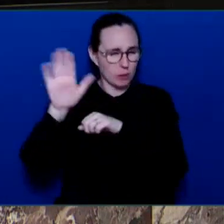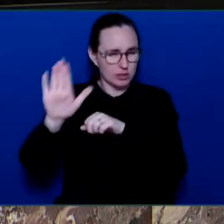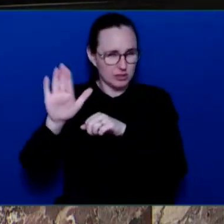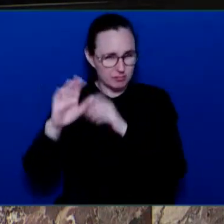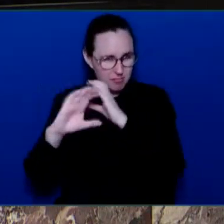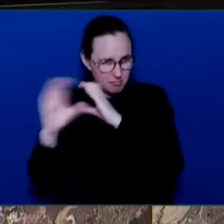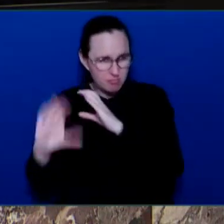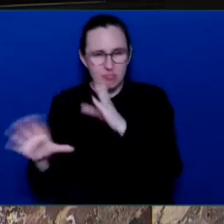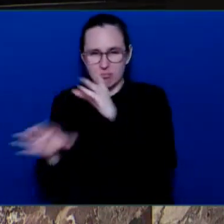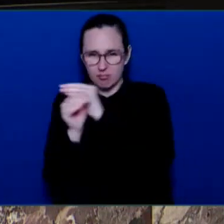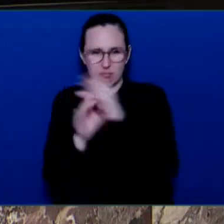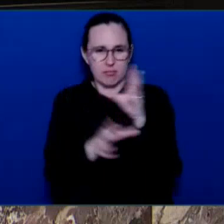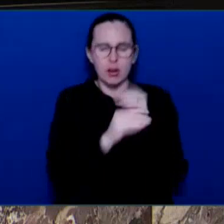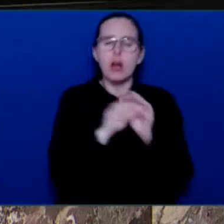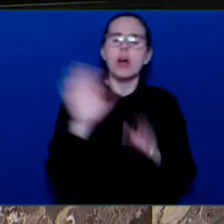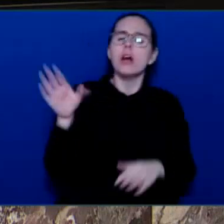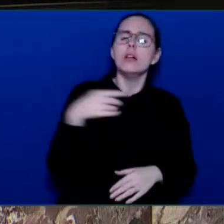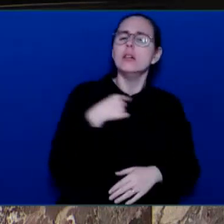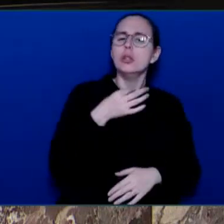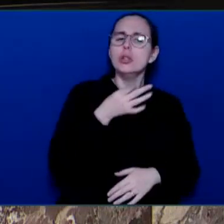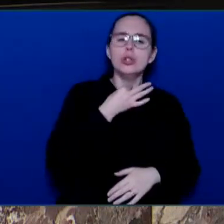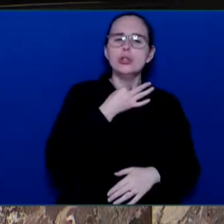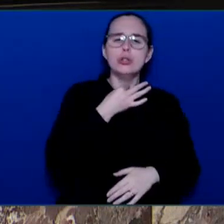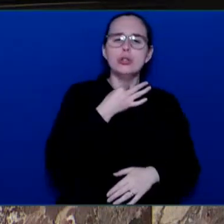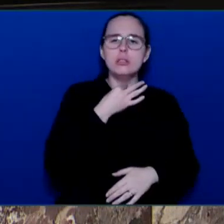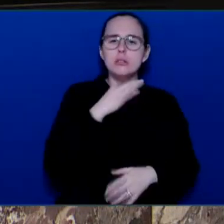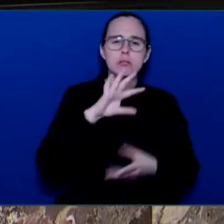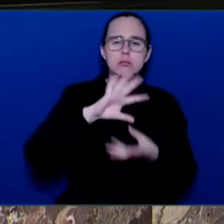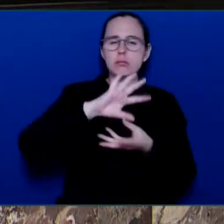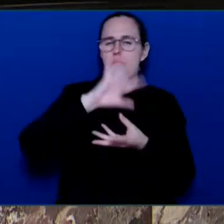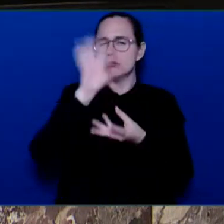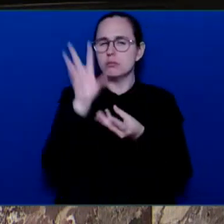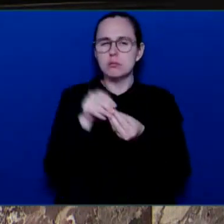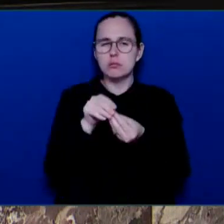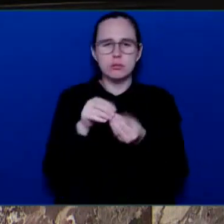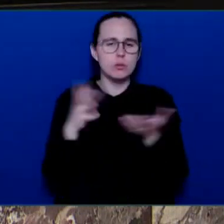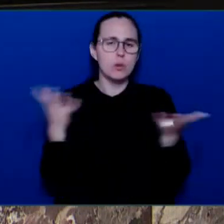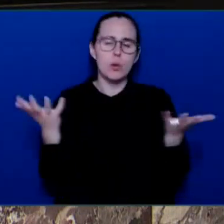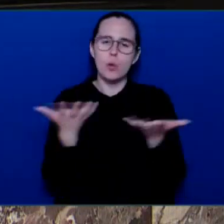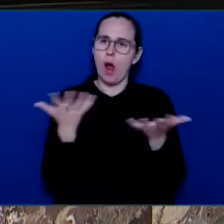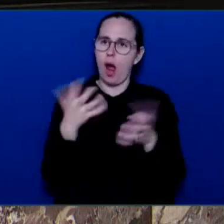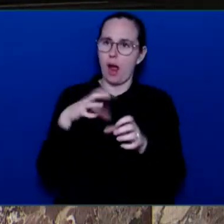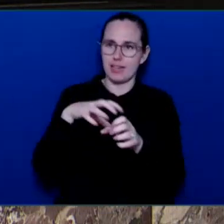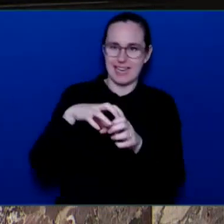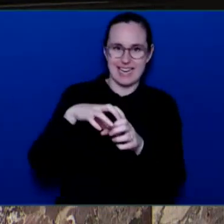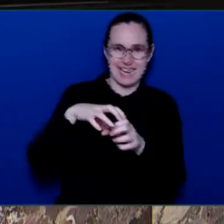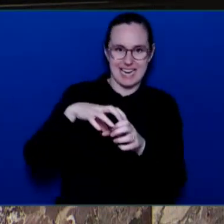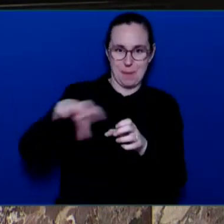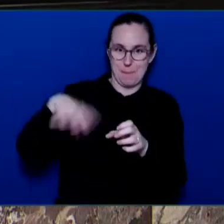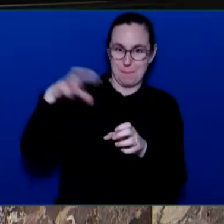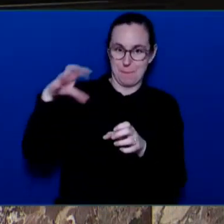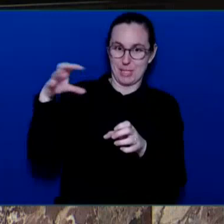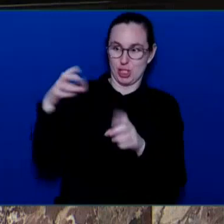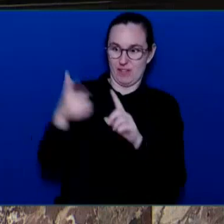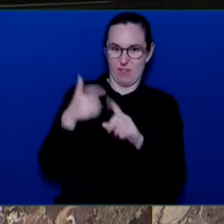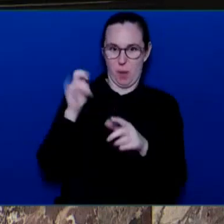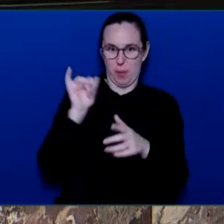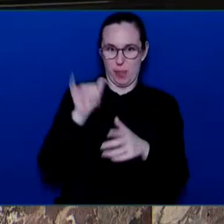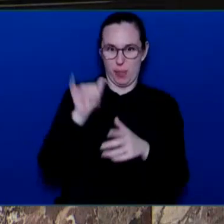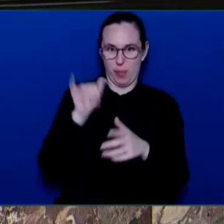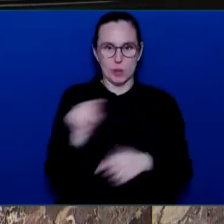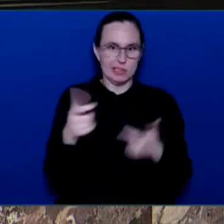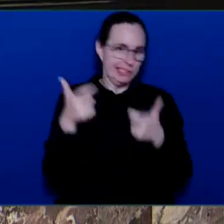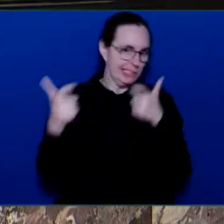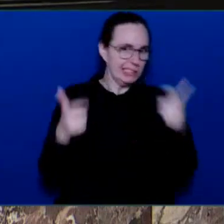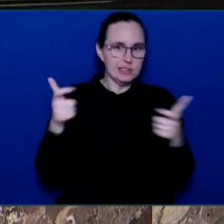the emissions that we will see in British Columbia from these projects for the pipeline, for the compressor stations, and for the fuel that we use to transfer this